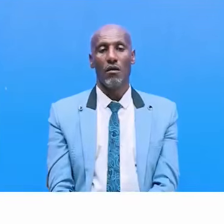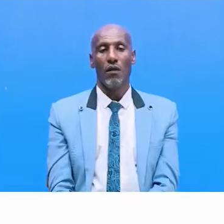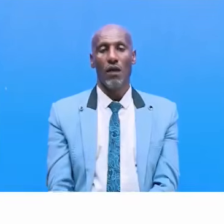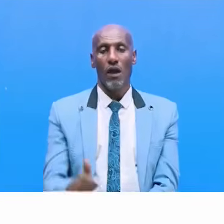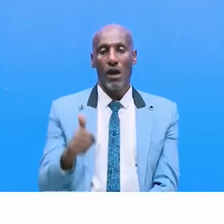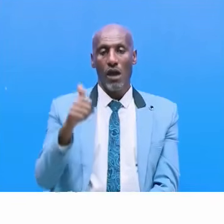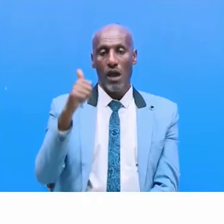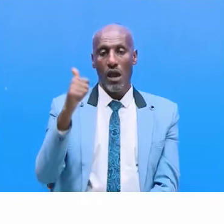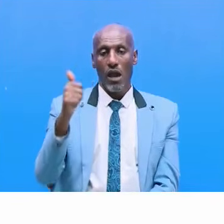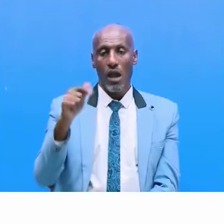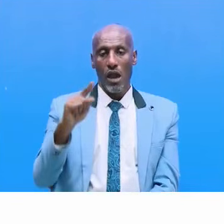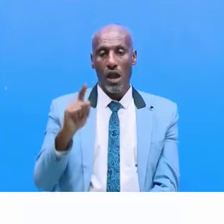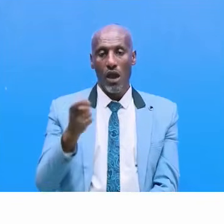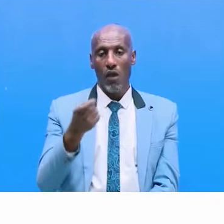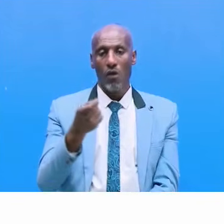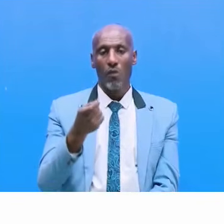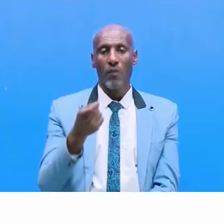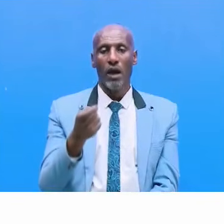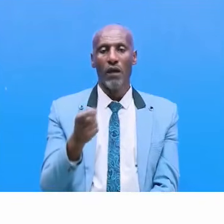a,